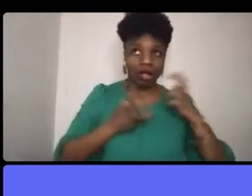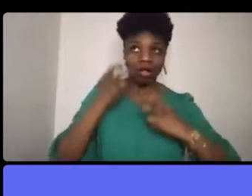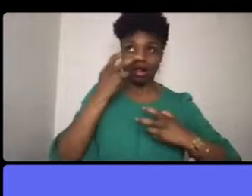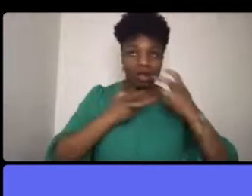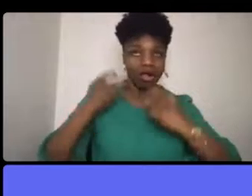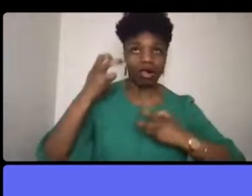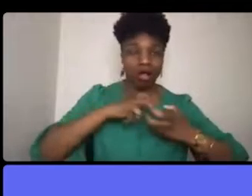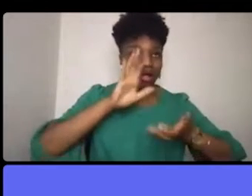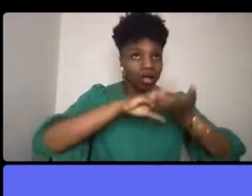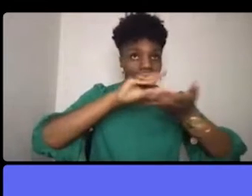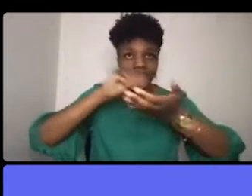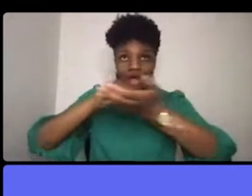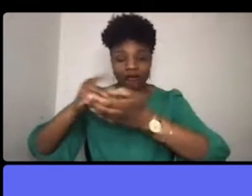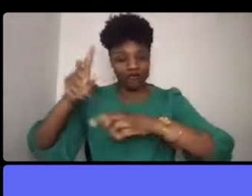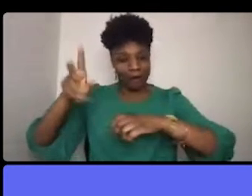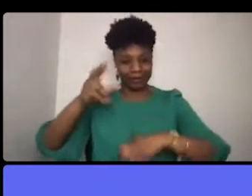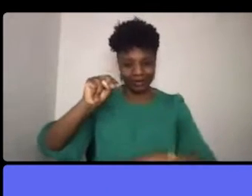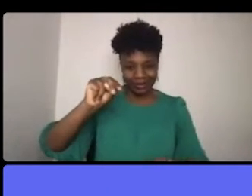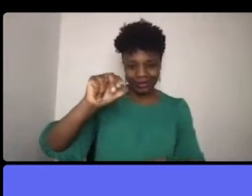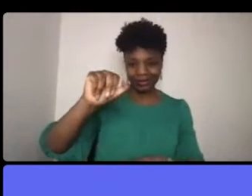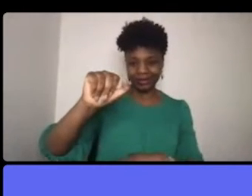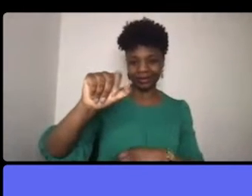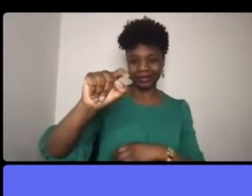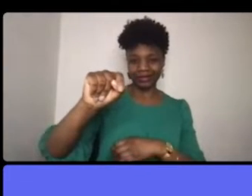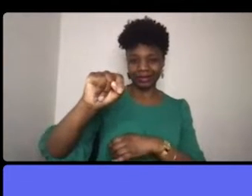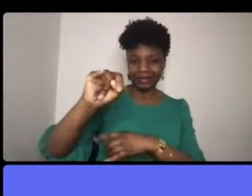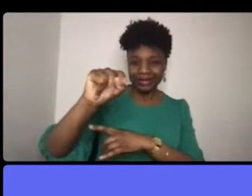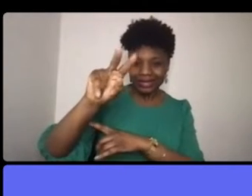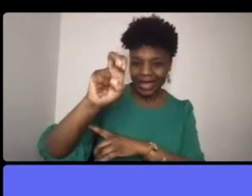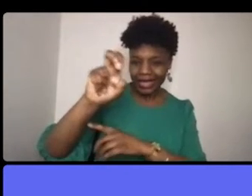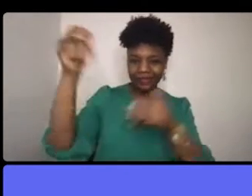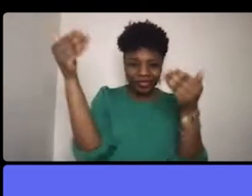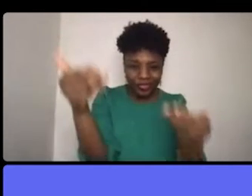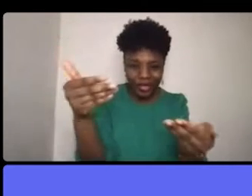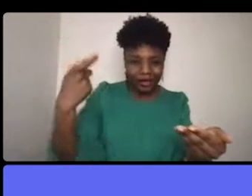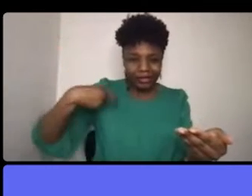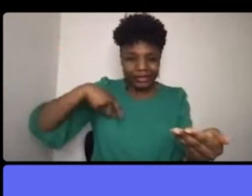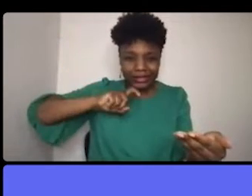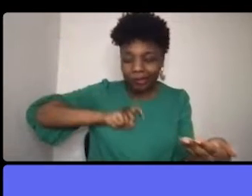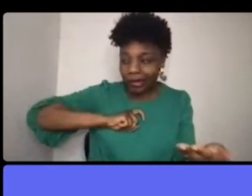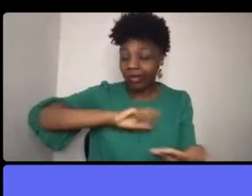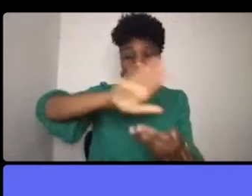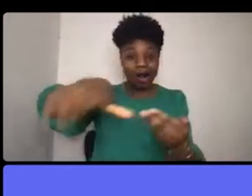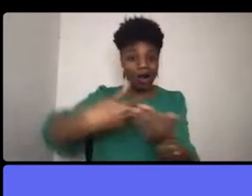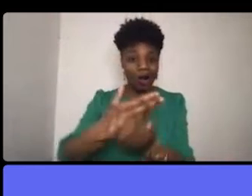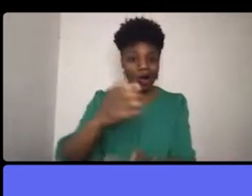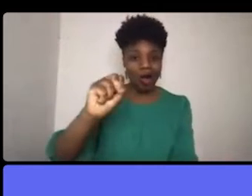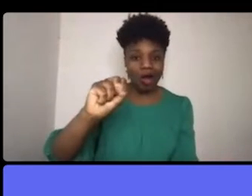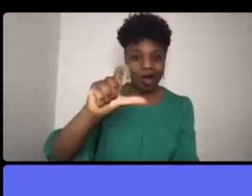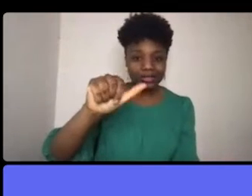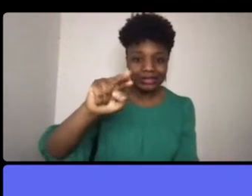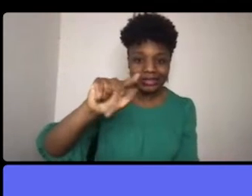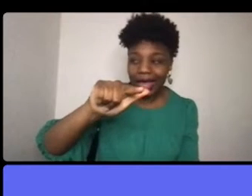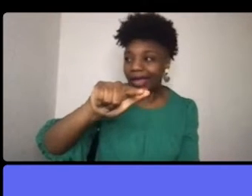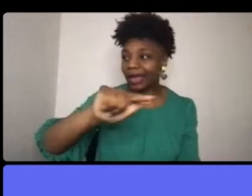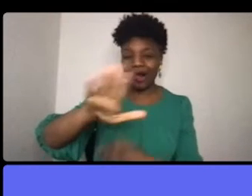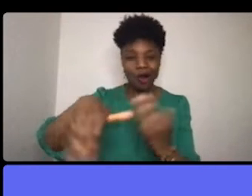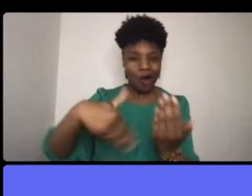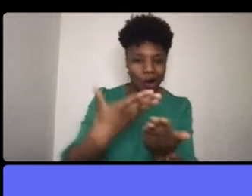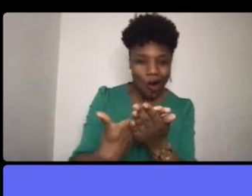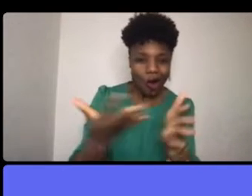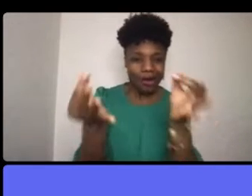that use it. All the all the slang, the phrases, everything, versus looking at it from a